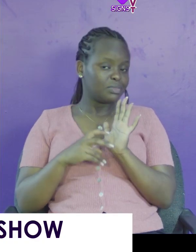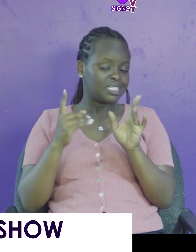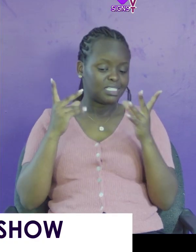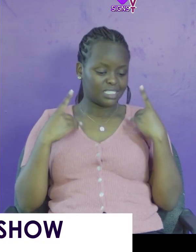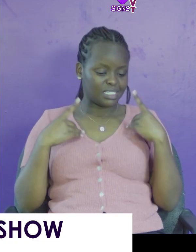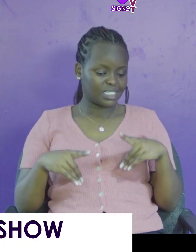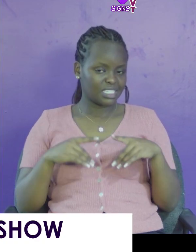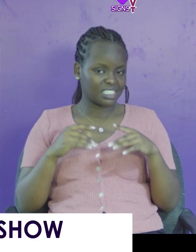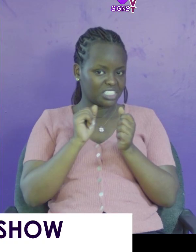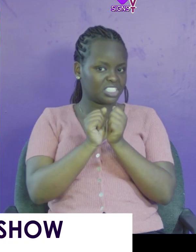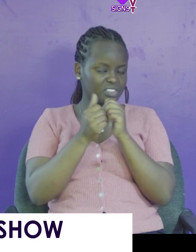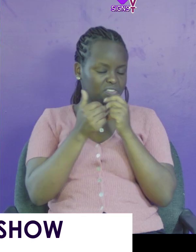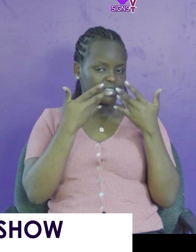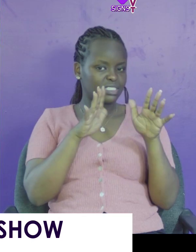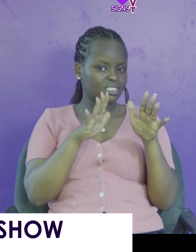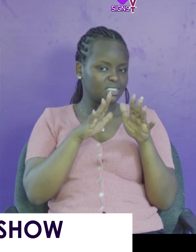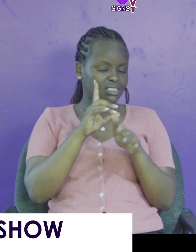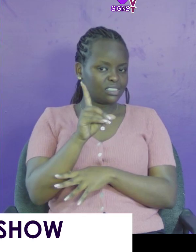see even girls